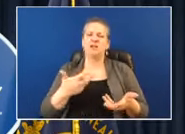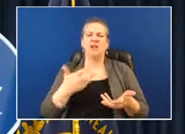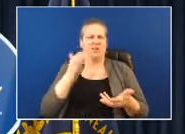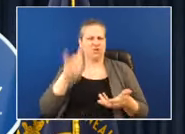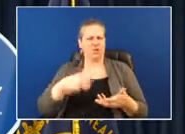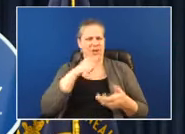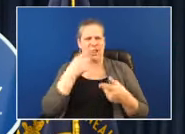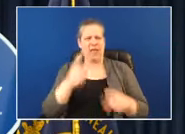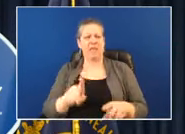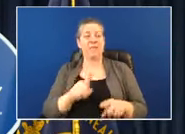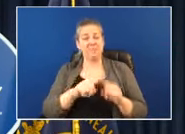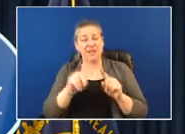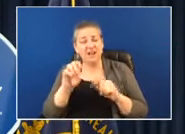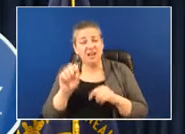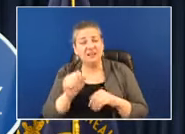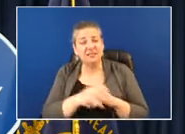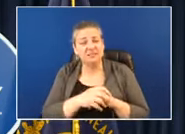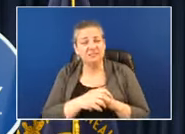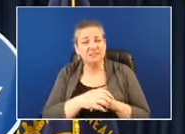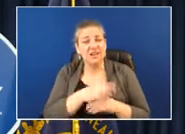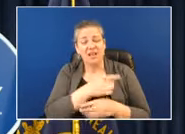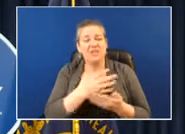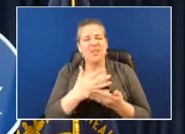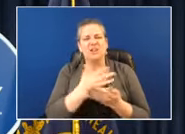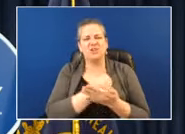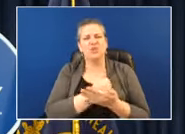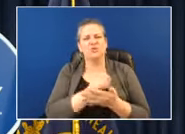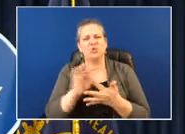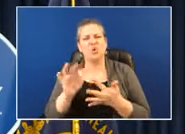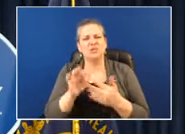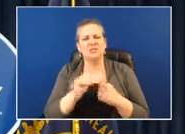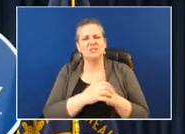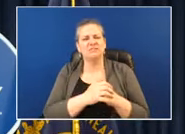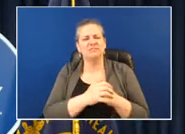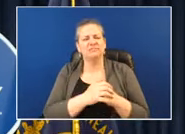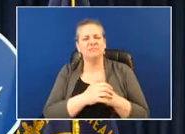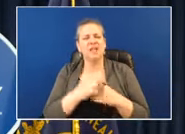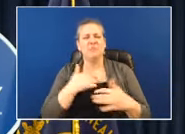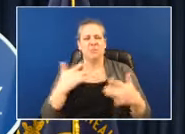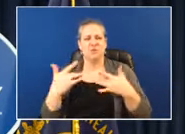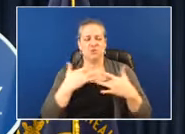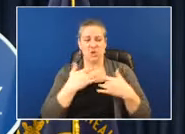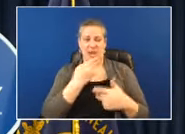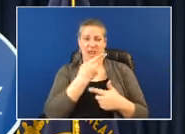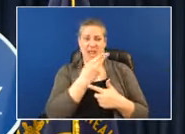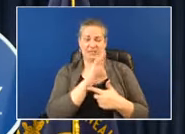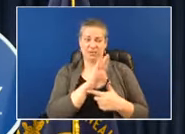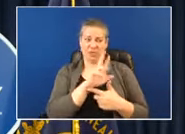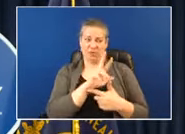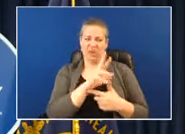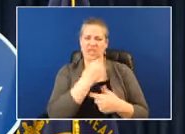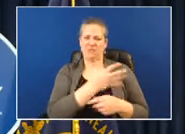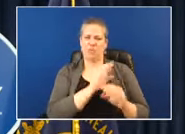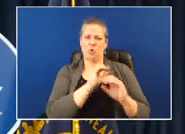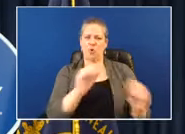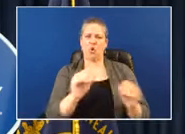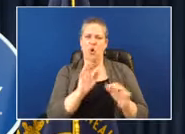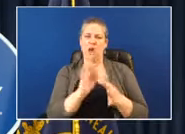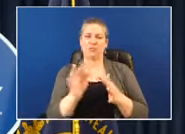deserve options. More than a little concern, House Bill 3 would give them none. In fact, might require that